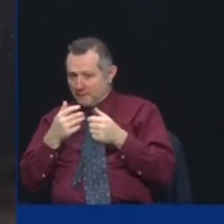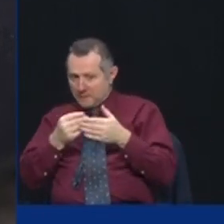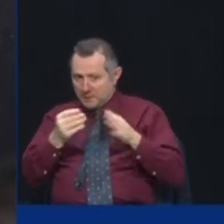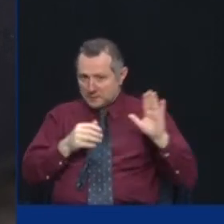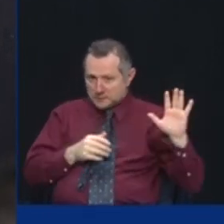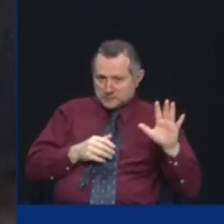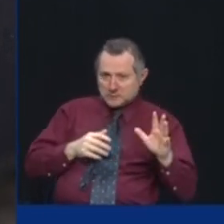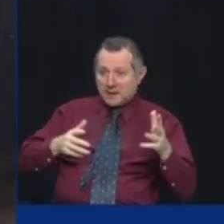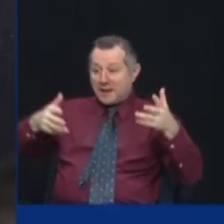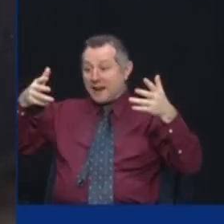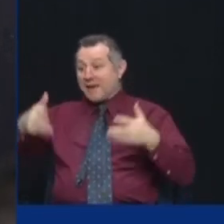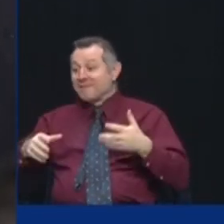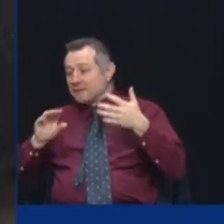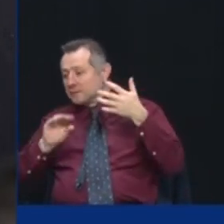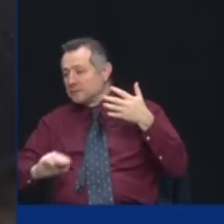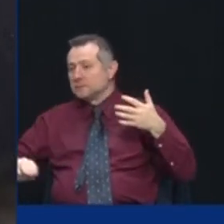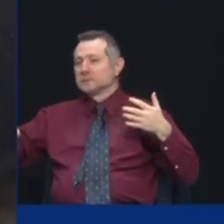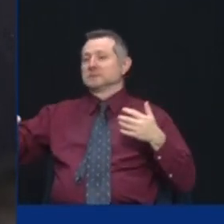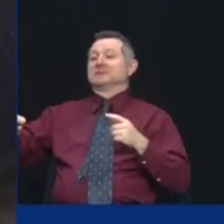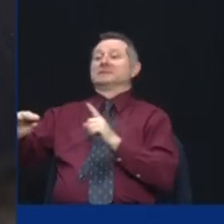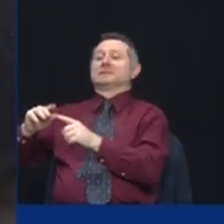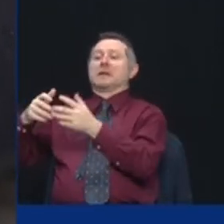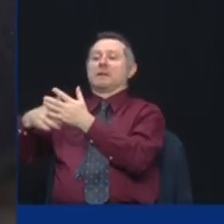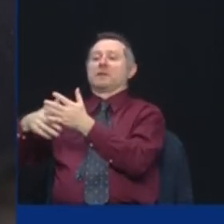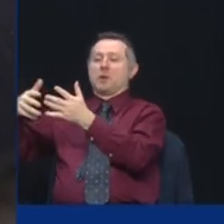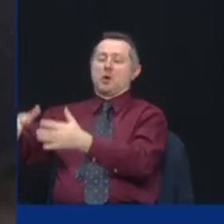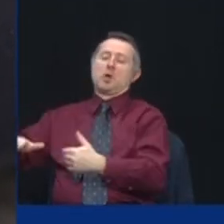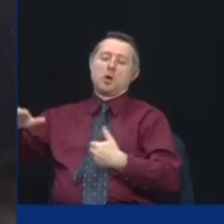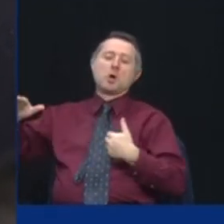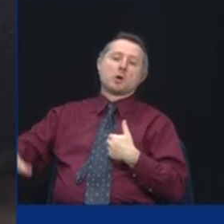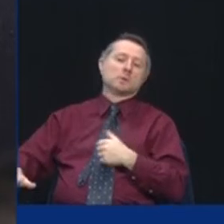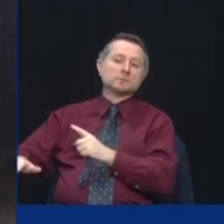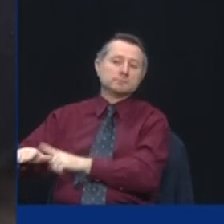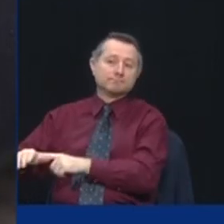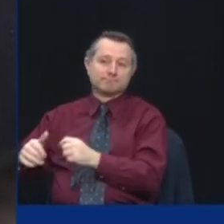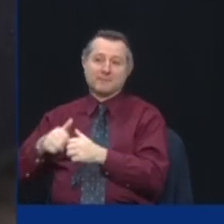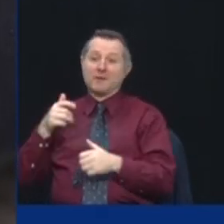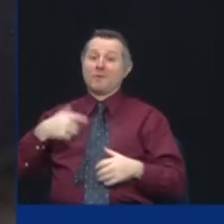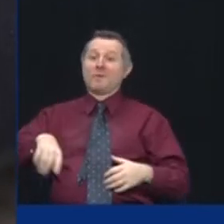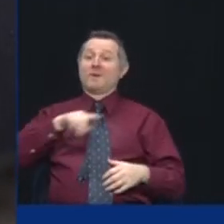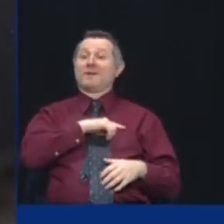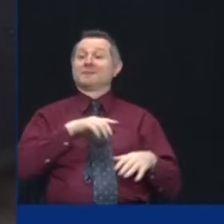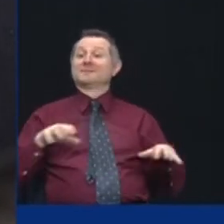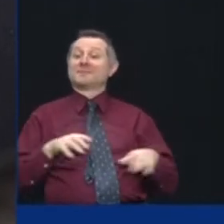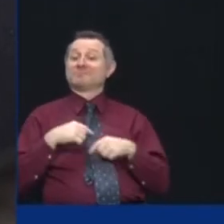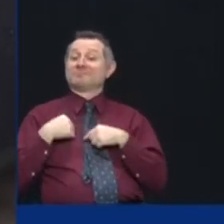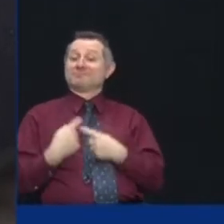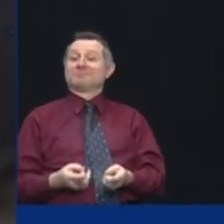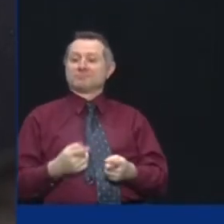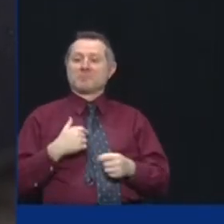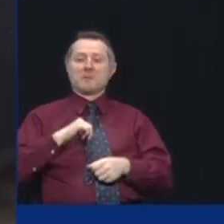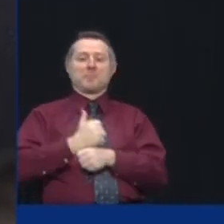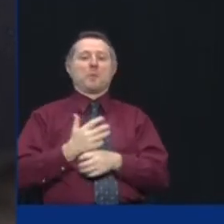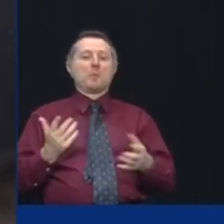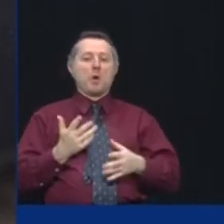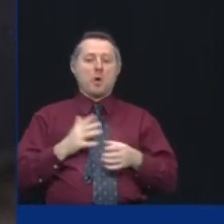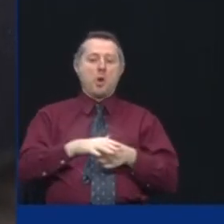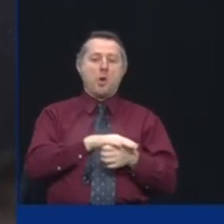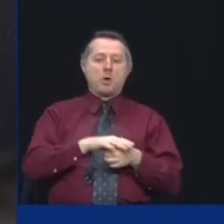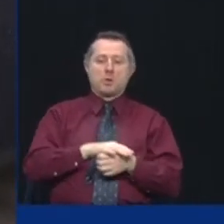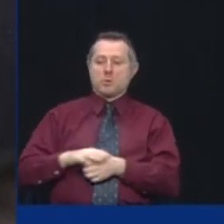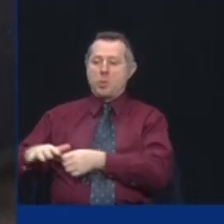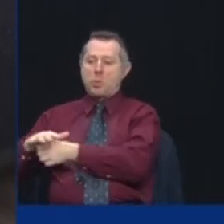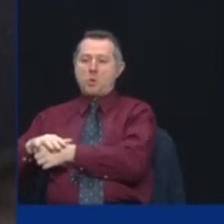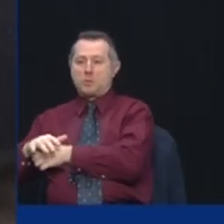low. But in terms of what we have been doing, we have, you know, based on locations, we have relocated